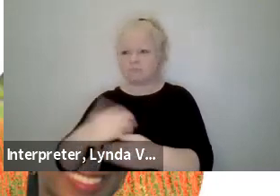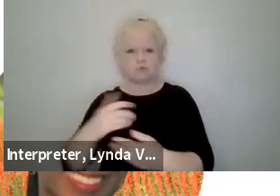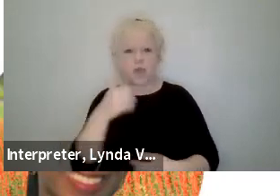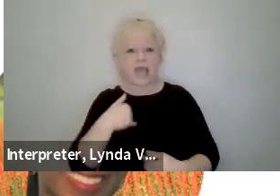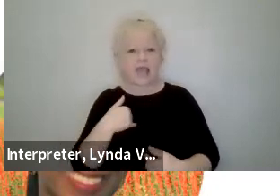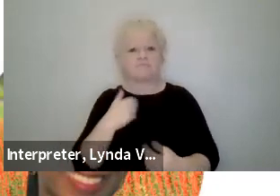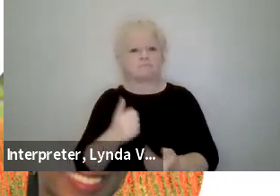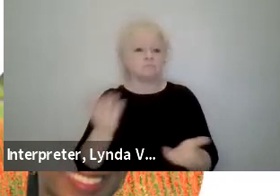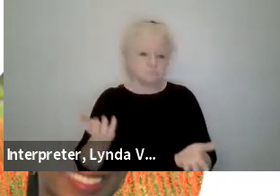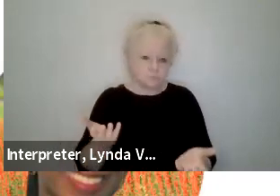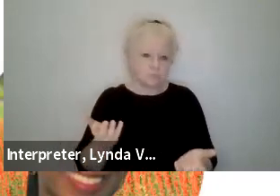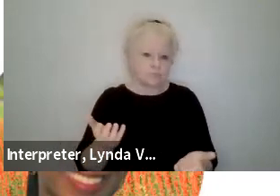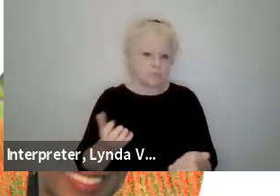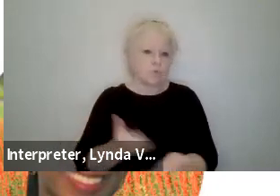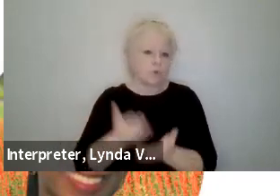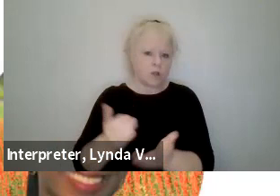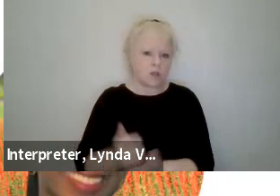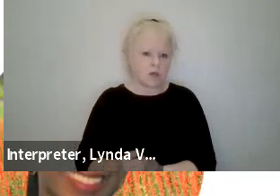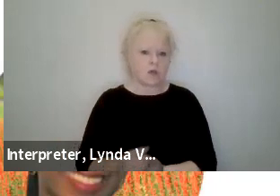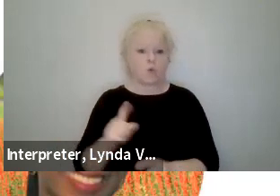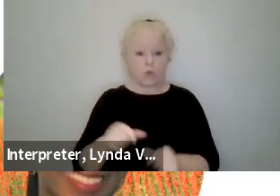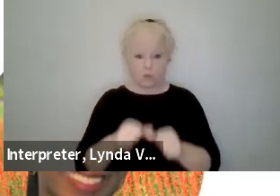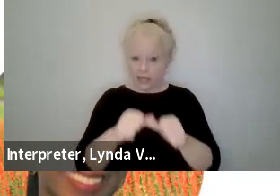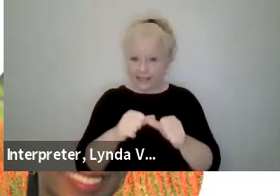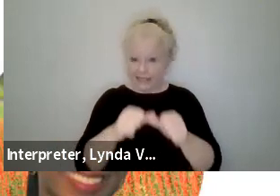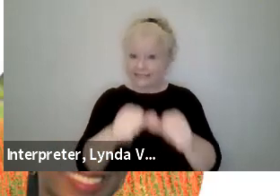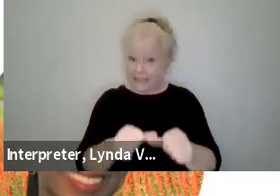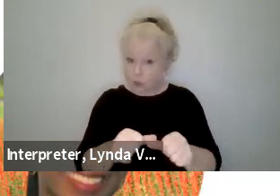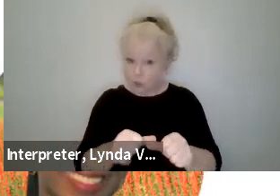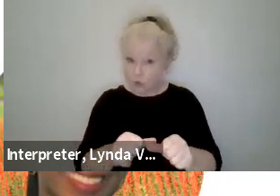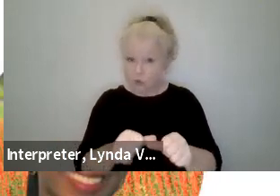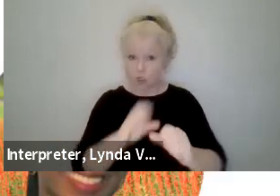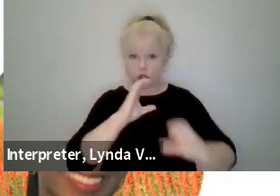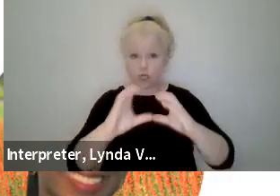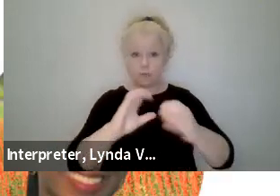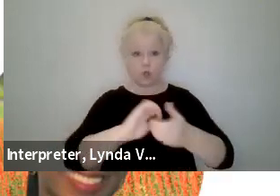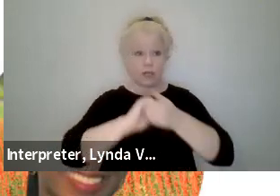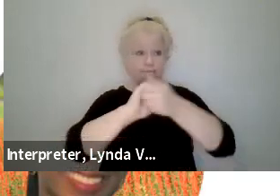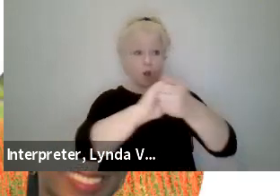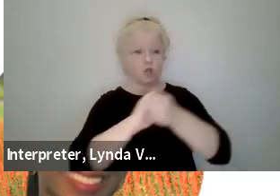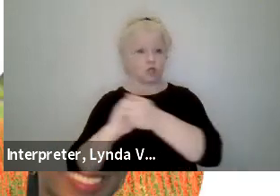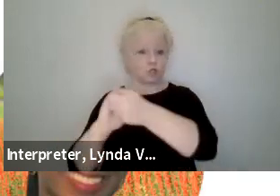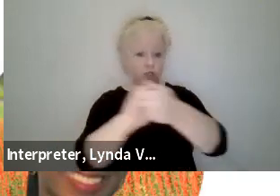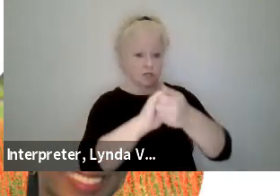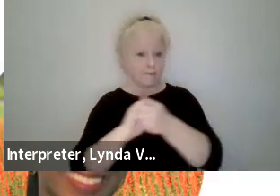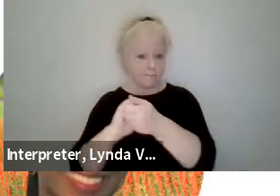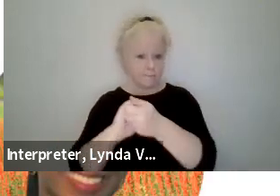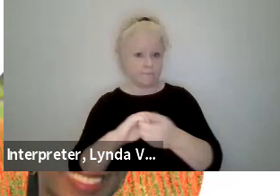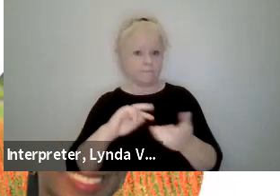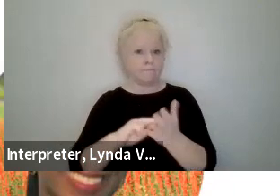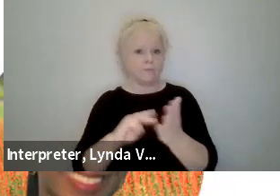Also, we will definitely continue cultivating our community partnerships. That will allow for